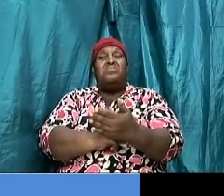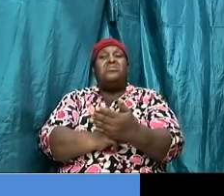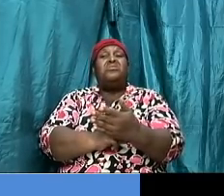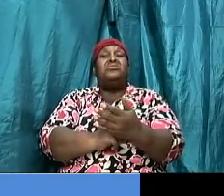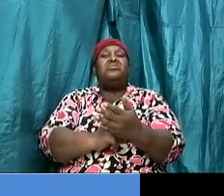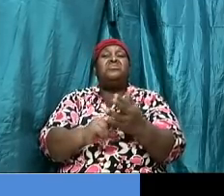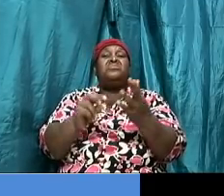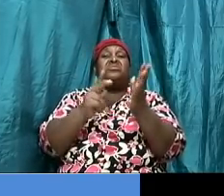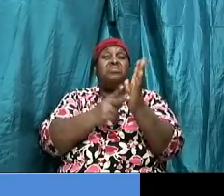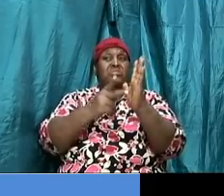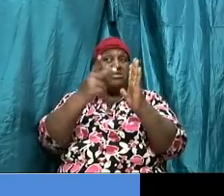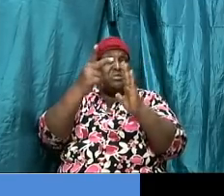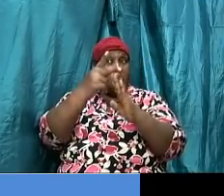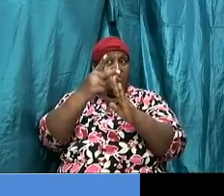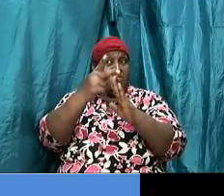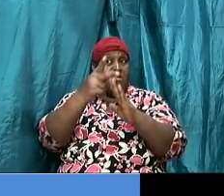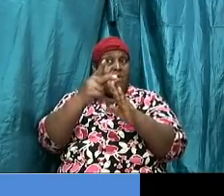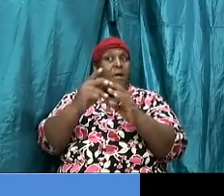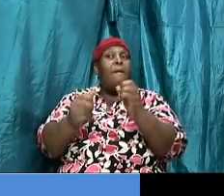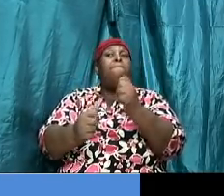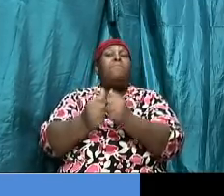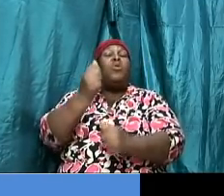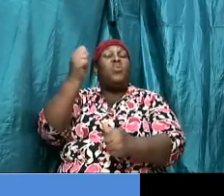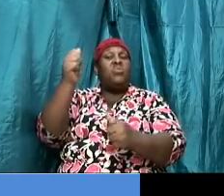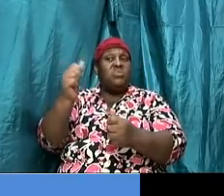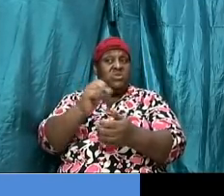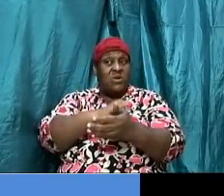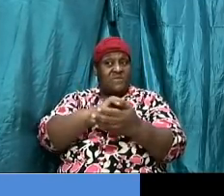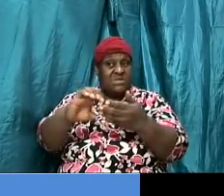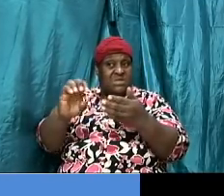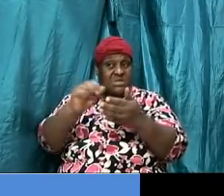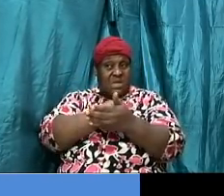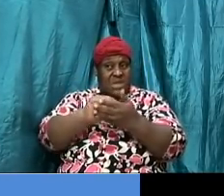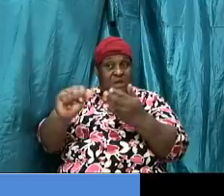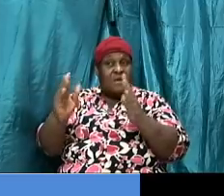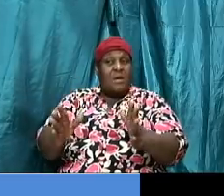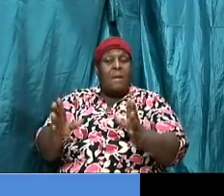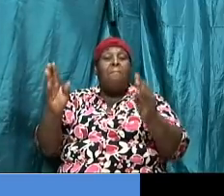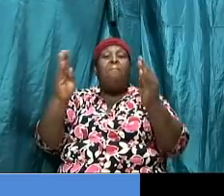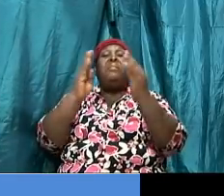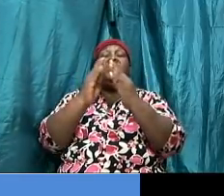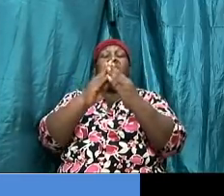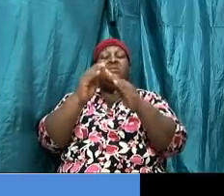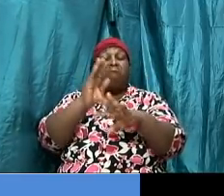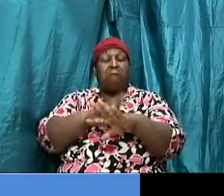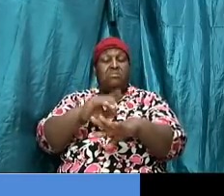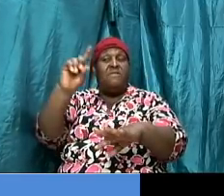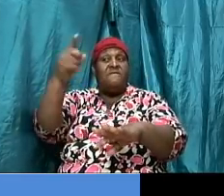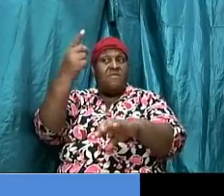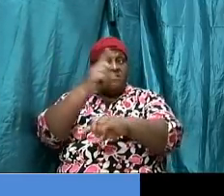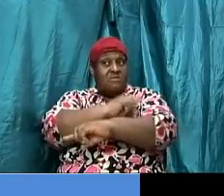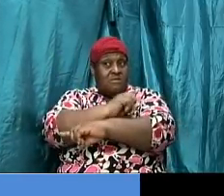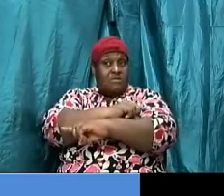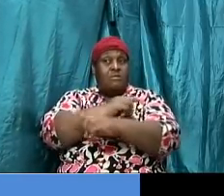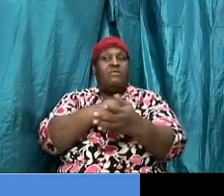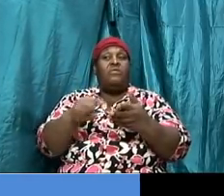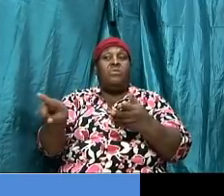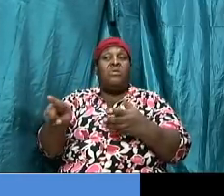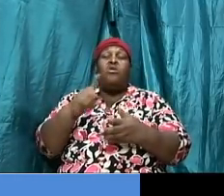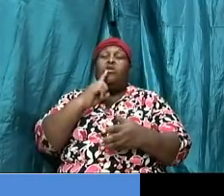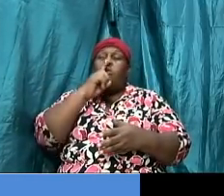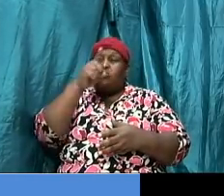for most of the saints to meet somewhat on the first day of the week. I mean, so that there is a truth to the fact that